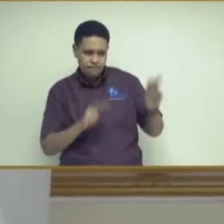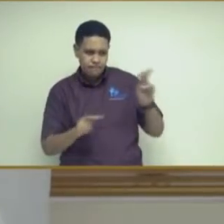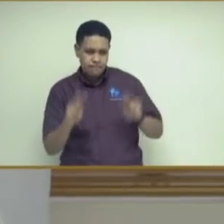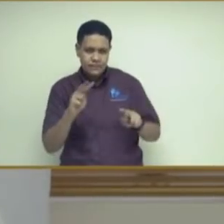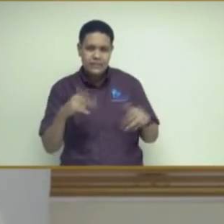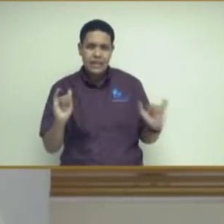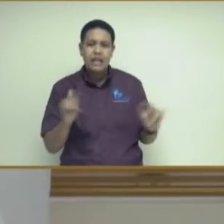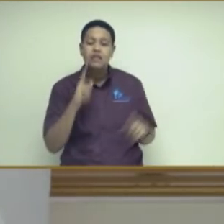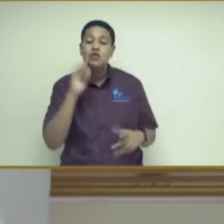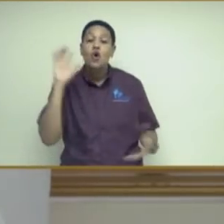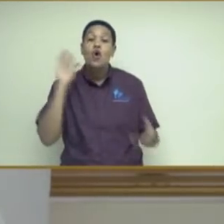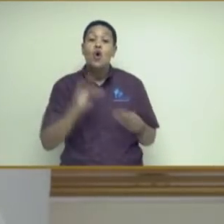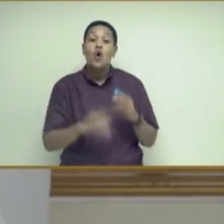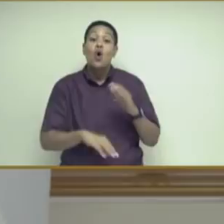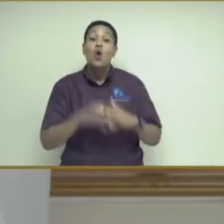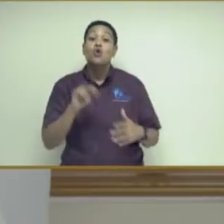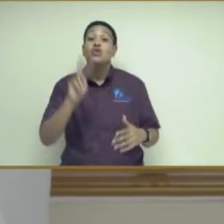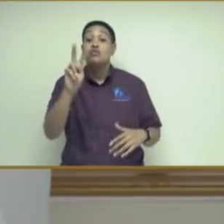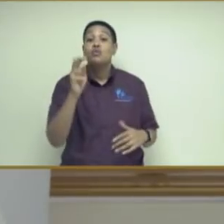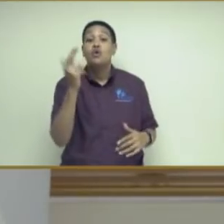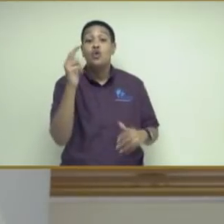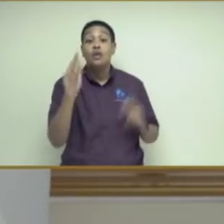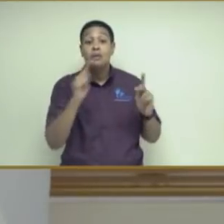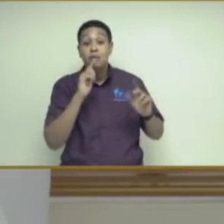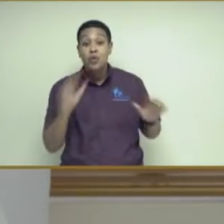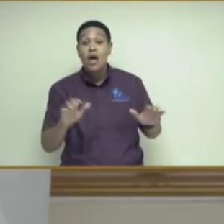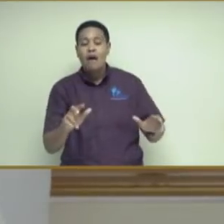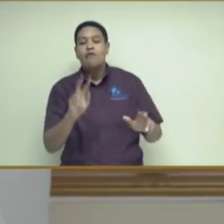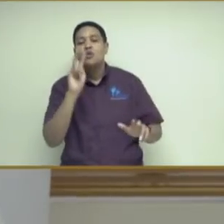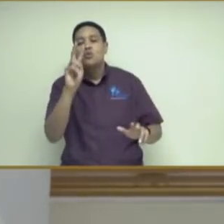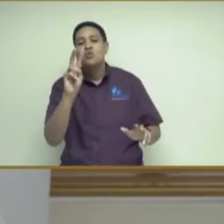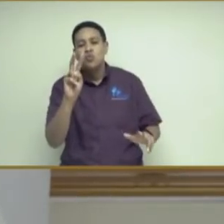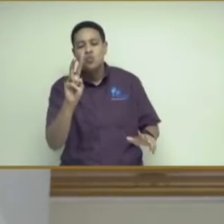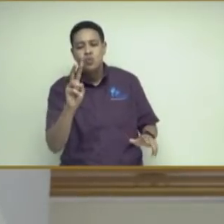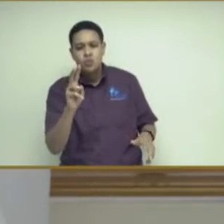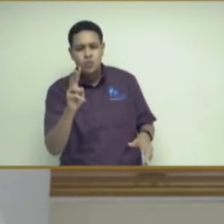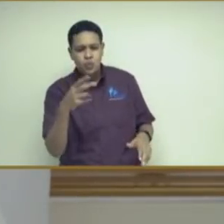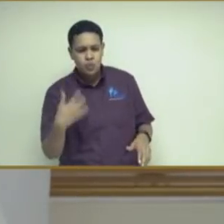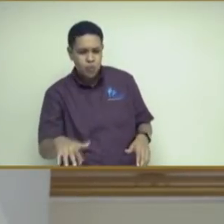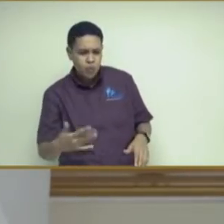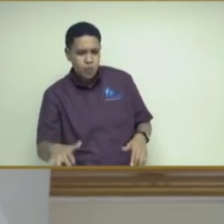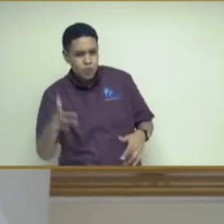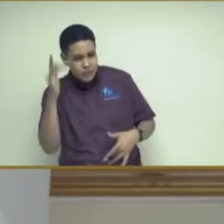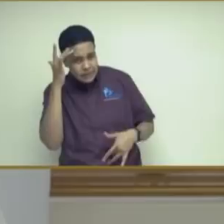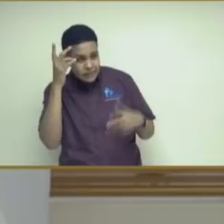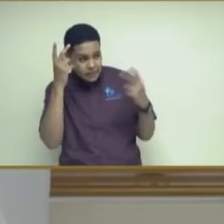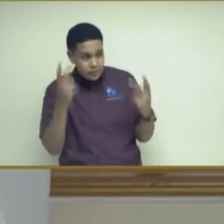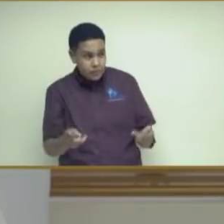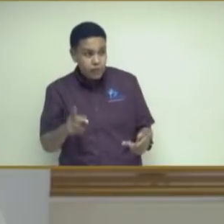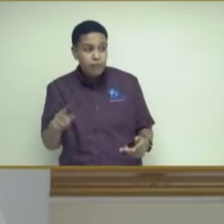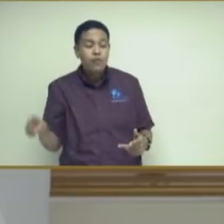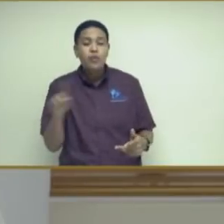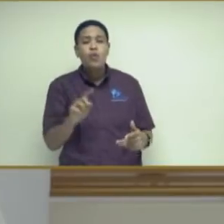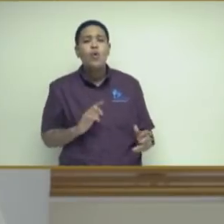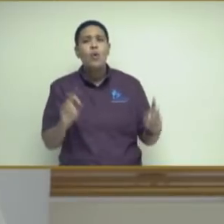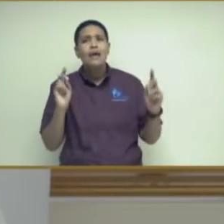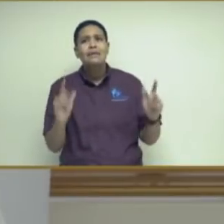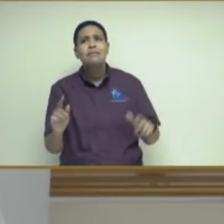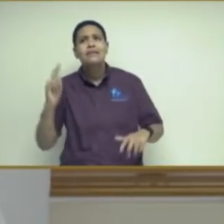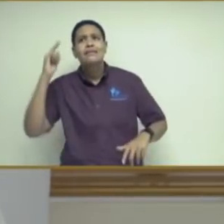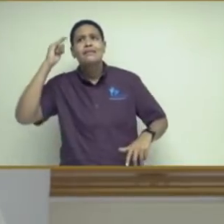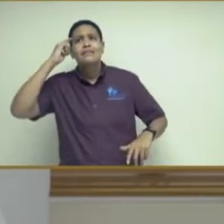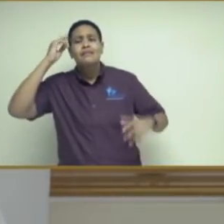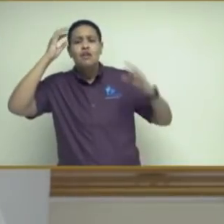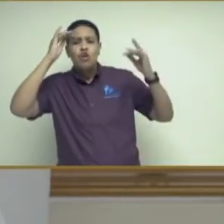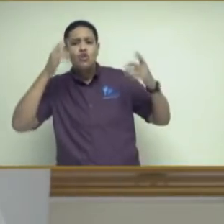So in other words, of the 213 active cases, 2 are critically ill, and those would be our immediate concern,